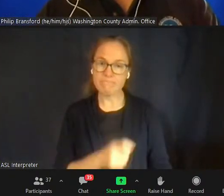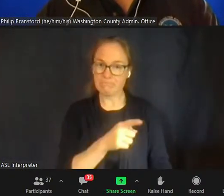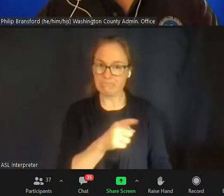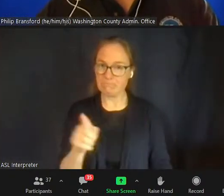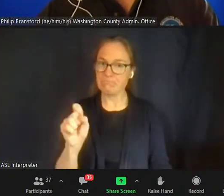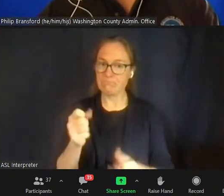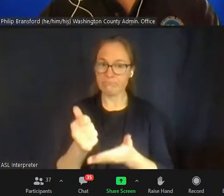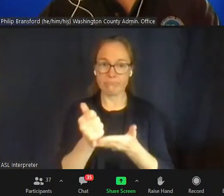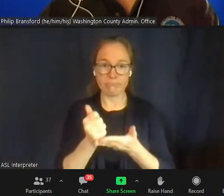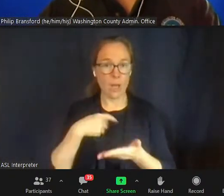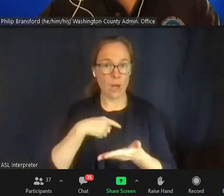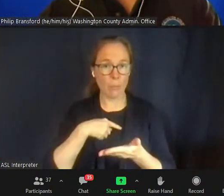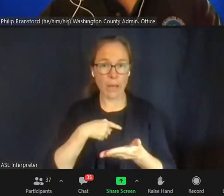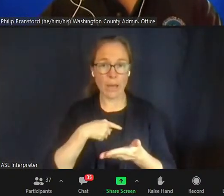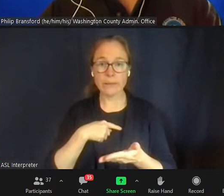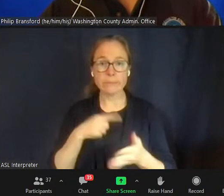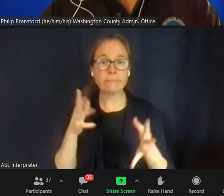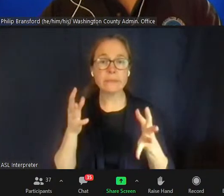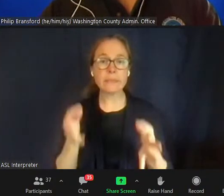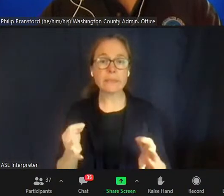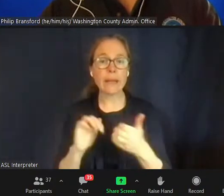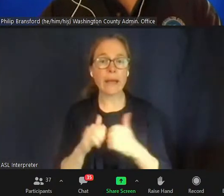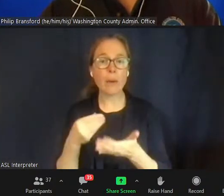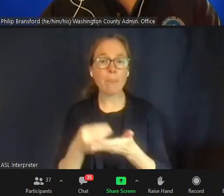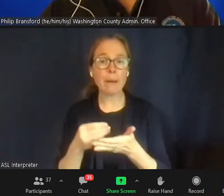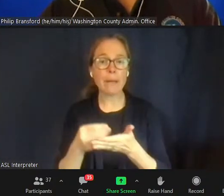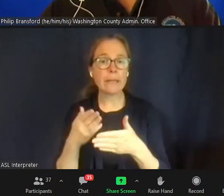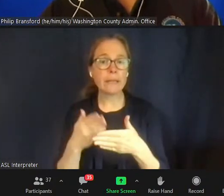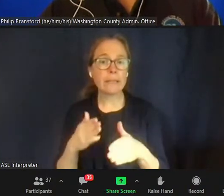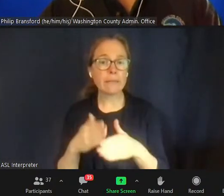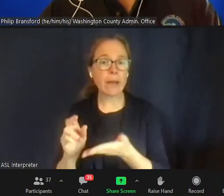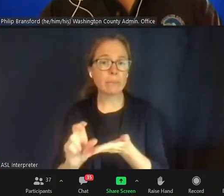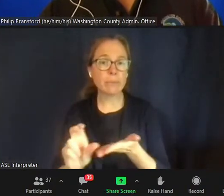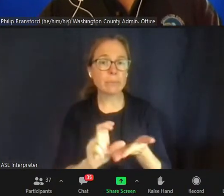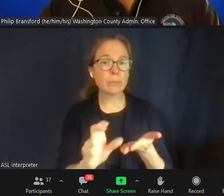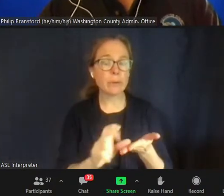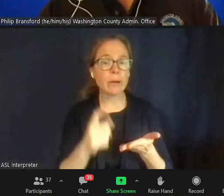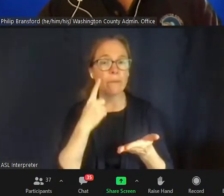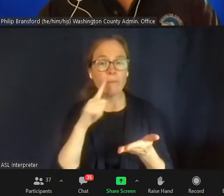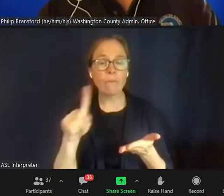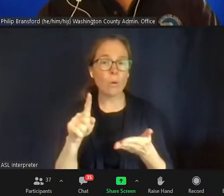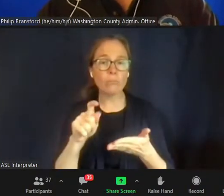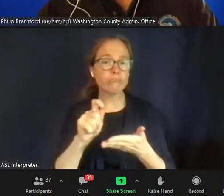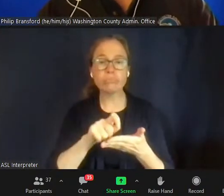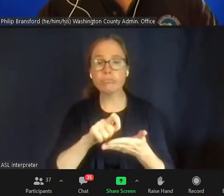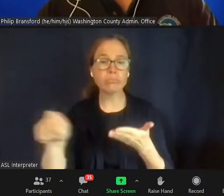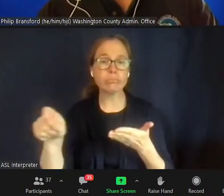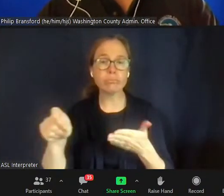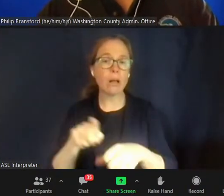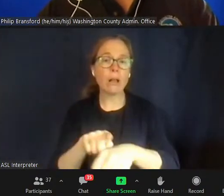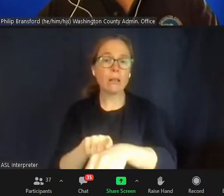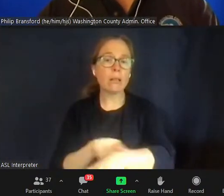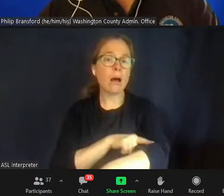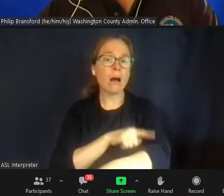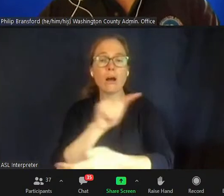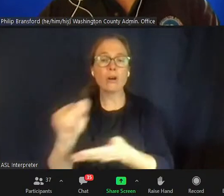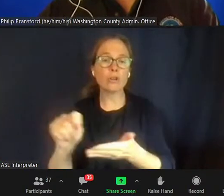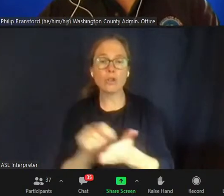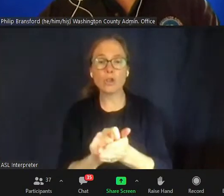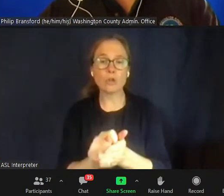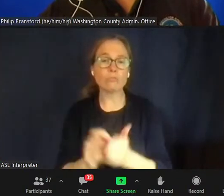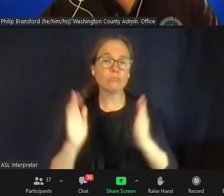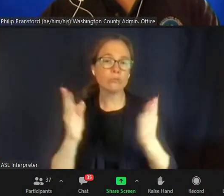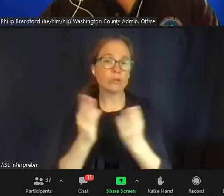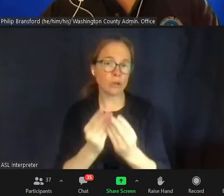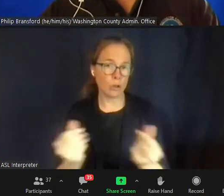target dollars to accomplish long-term solutions. And I understand, I've been in that position myself when I was a young